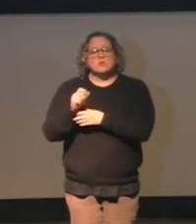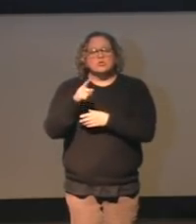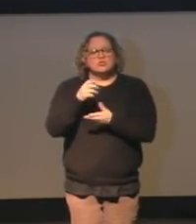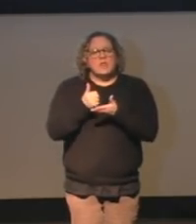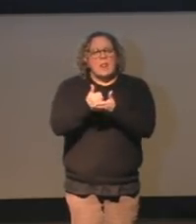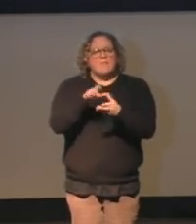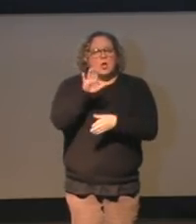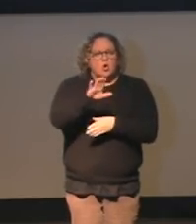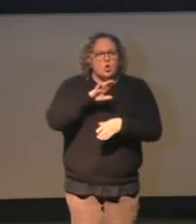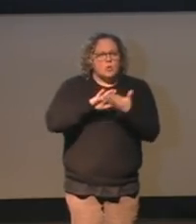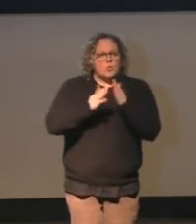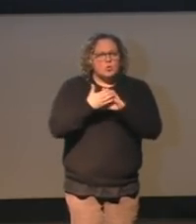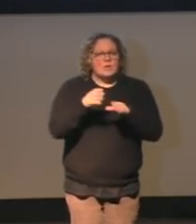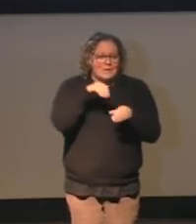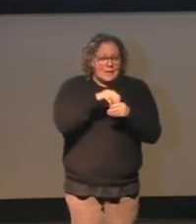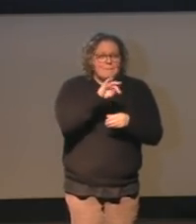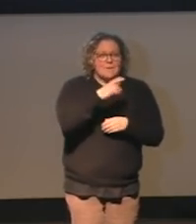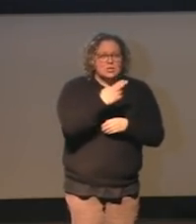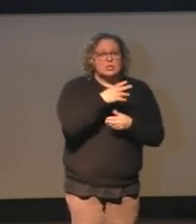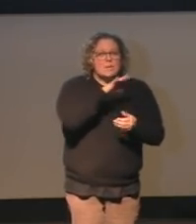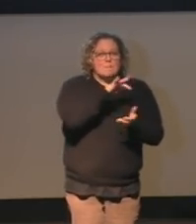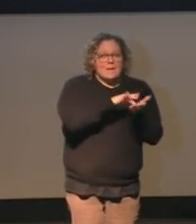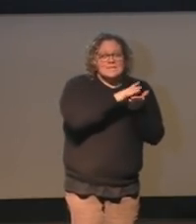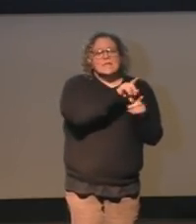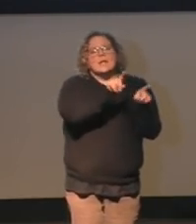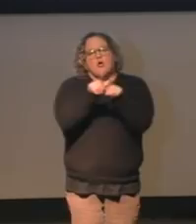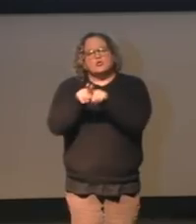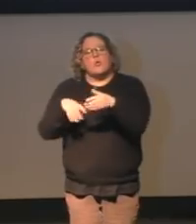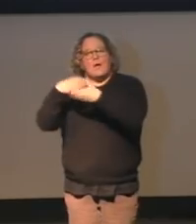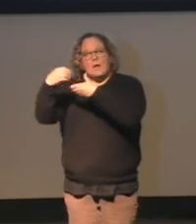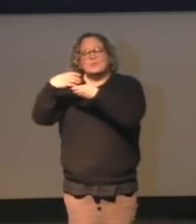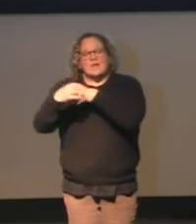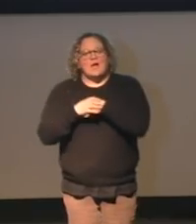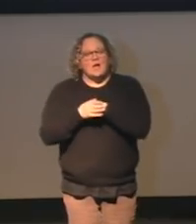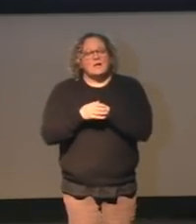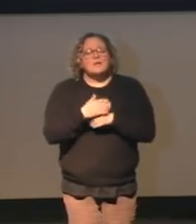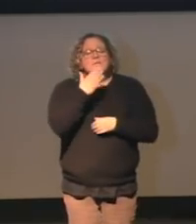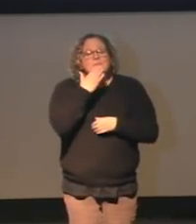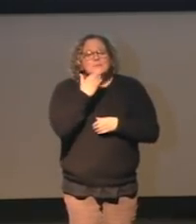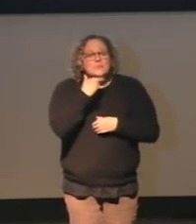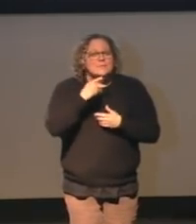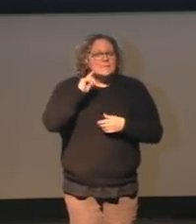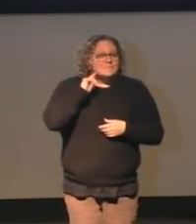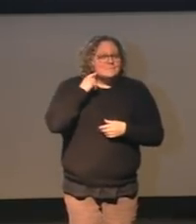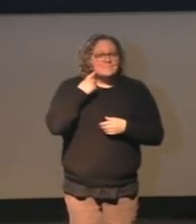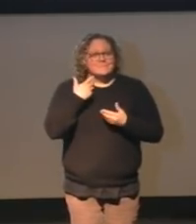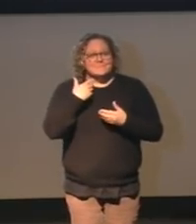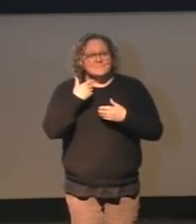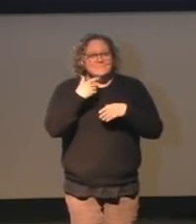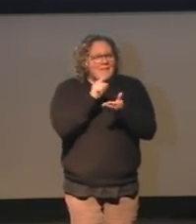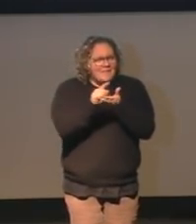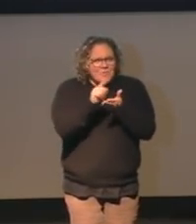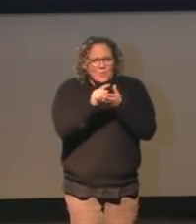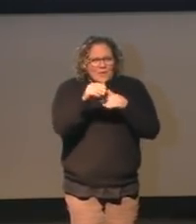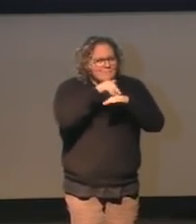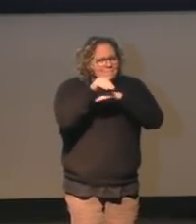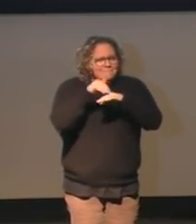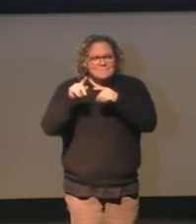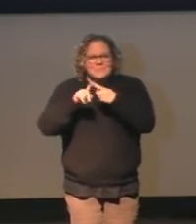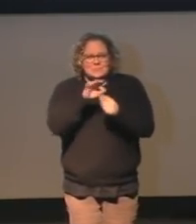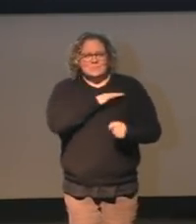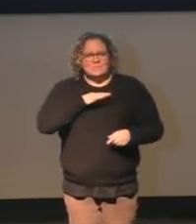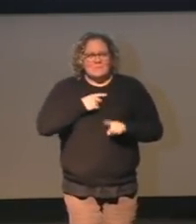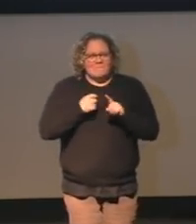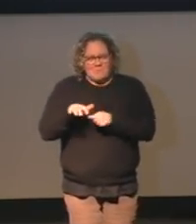community inside and outside of Michigan Medicine. She sends boxes of sweet treats weekly to the staff in the RICU from a local